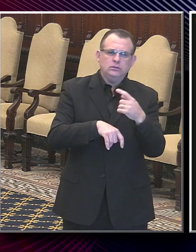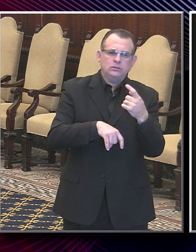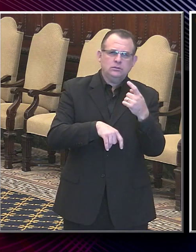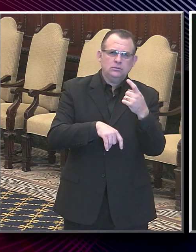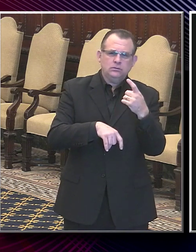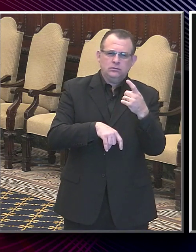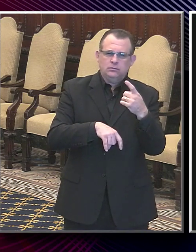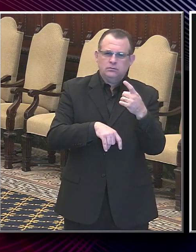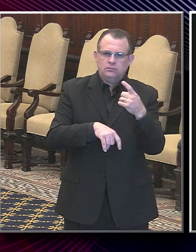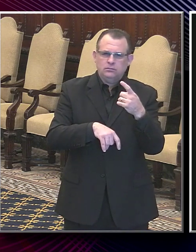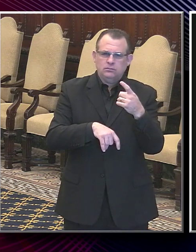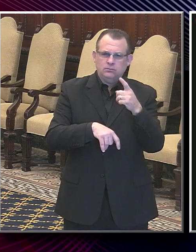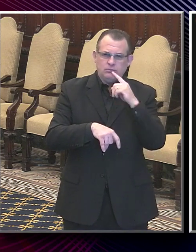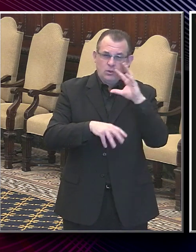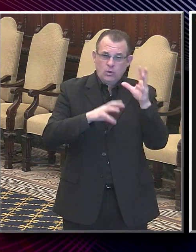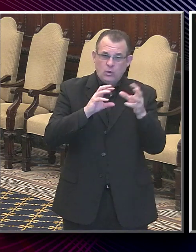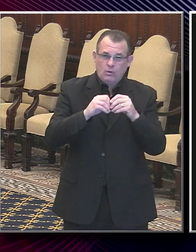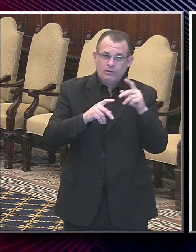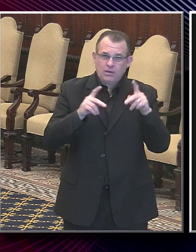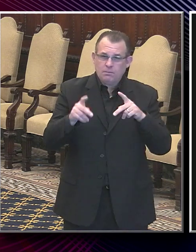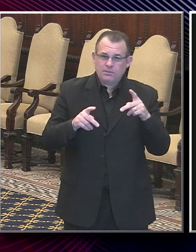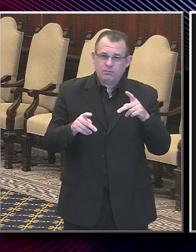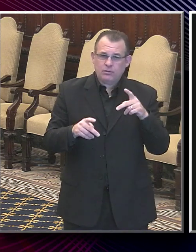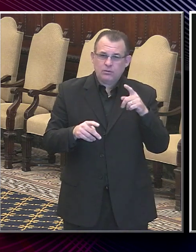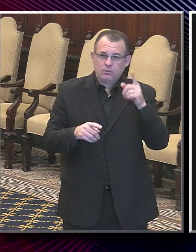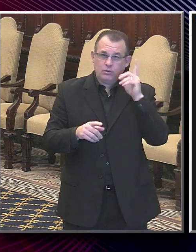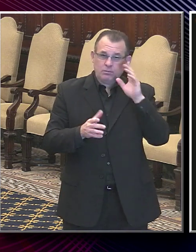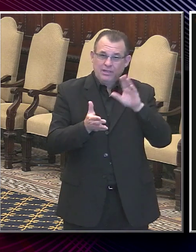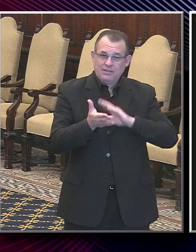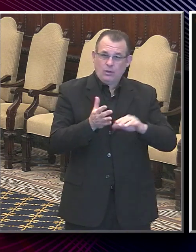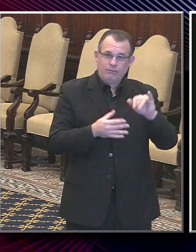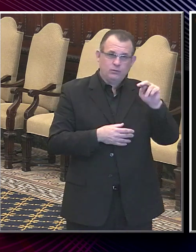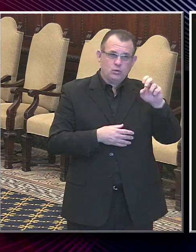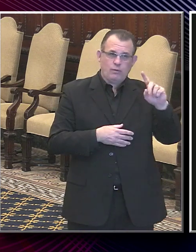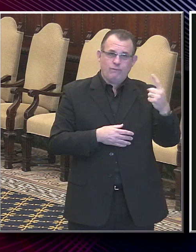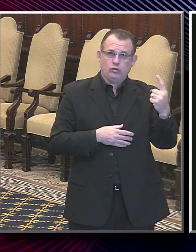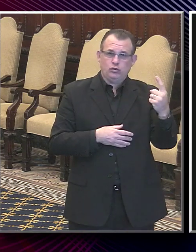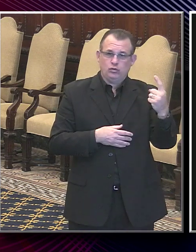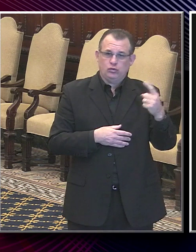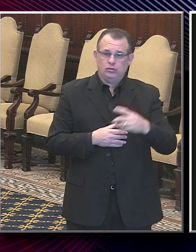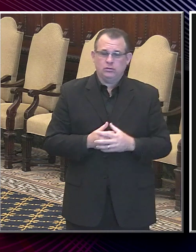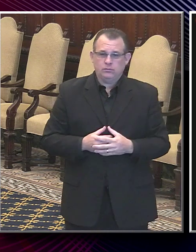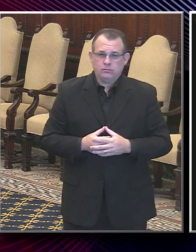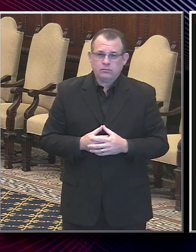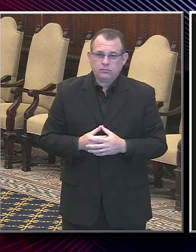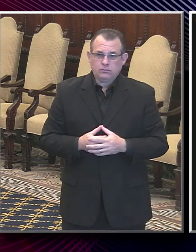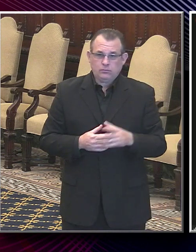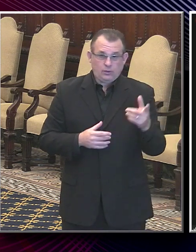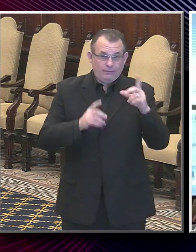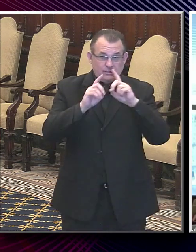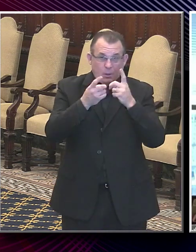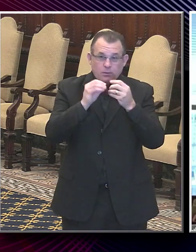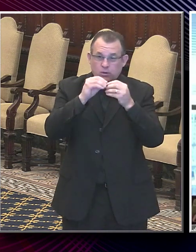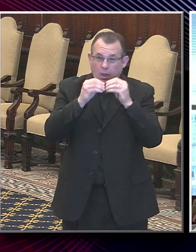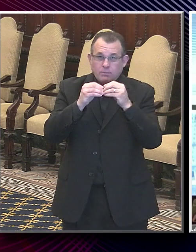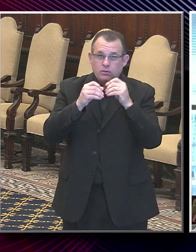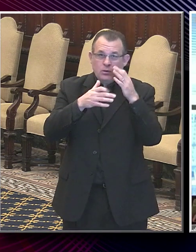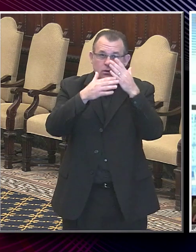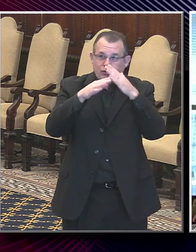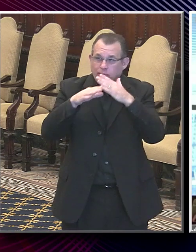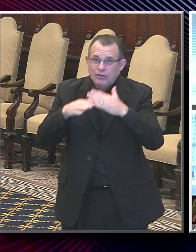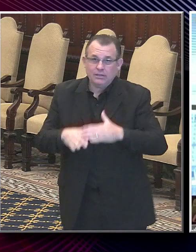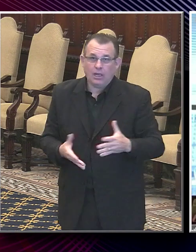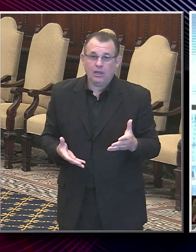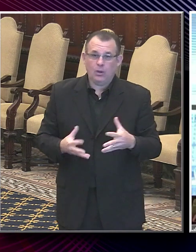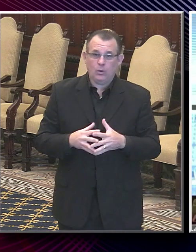you have a total number of people who are going to be laid off June 1st, or do you have a department breakdown? We're going to be providing that to